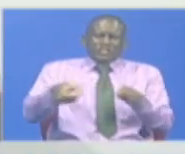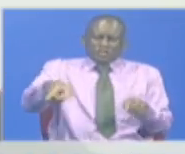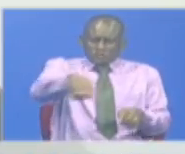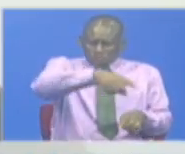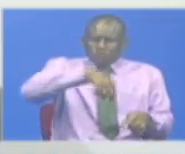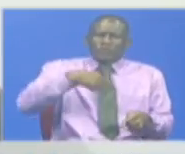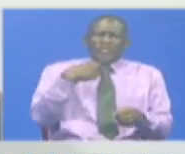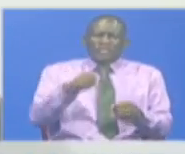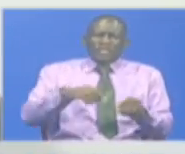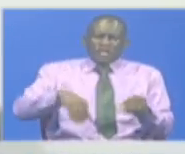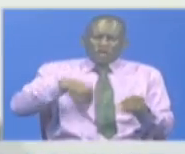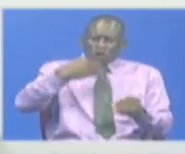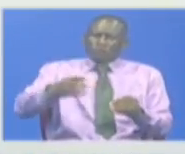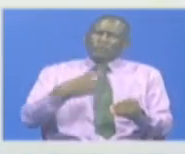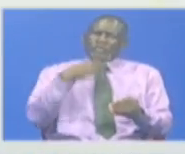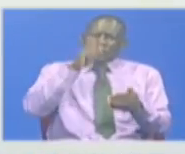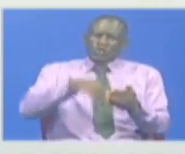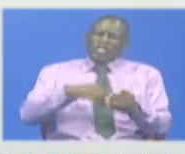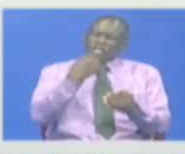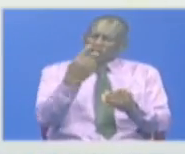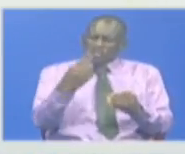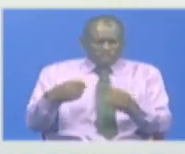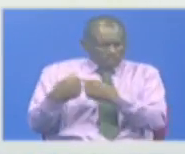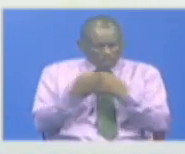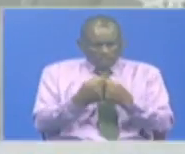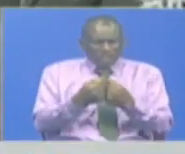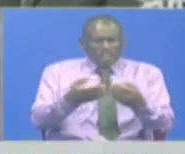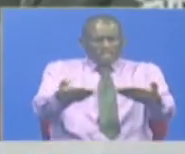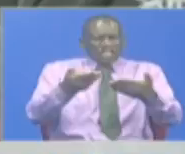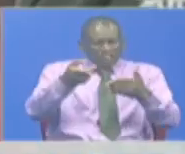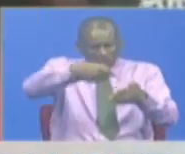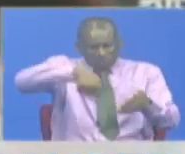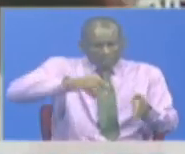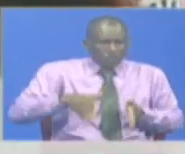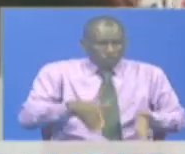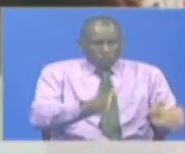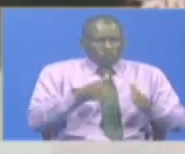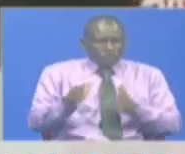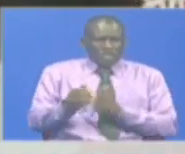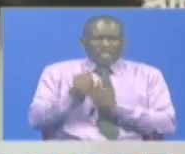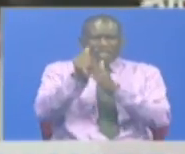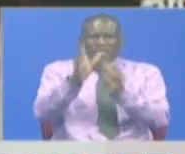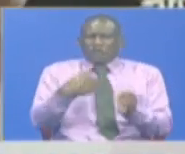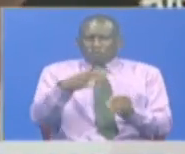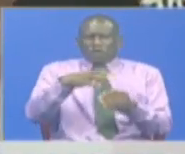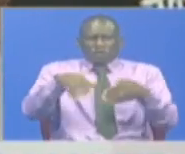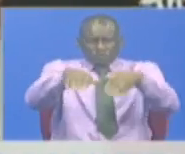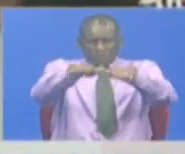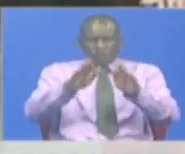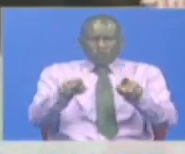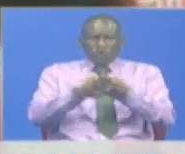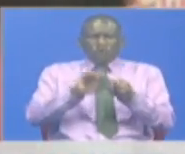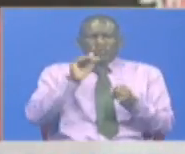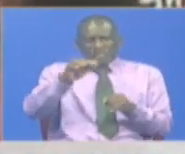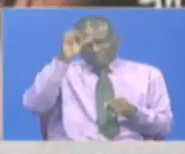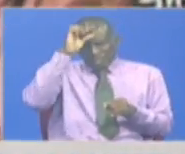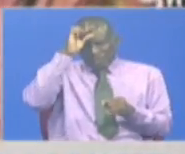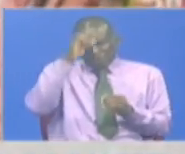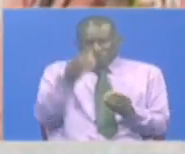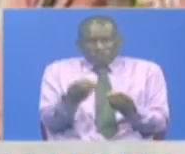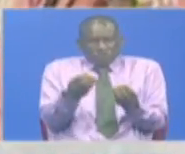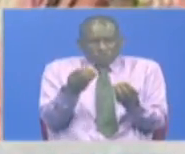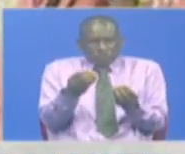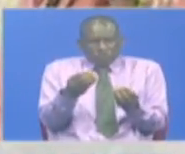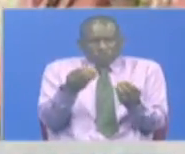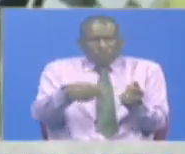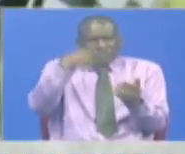all the times, that every crisis offers an opportunity. Leaders who attended the burial also called on the government to ease the tax burden on